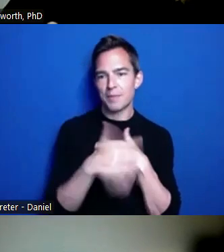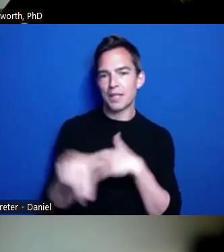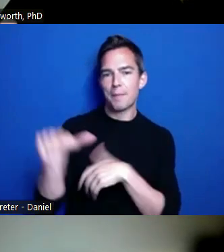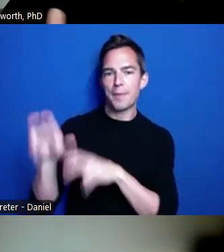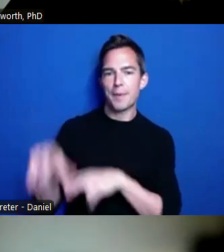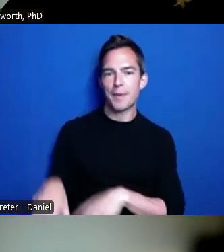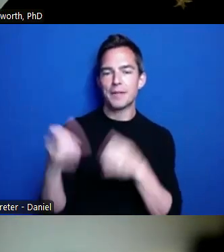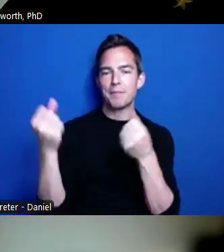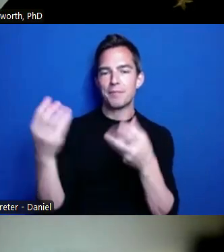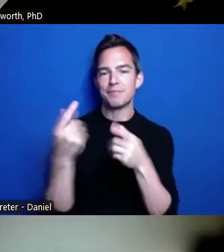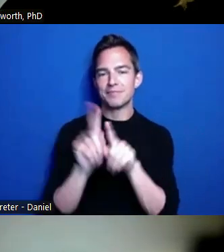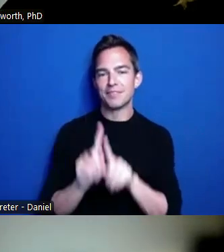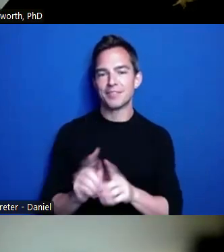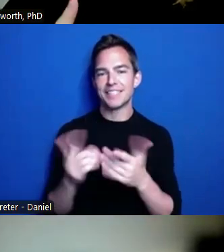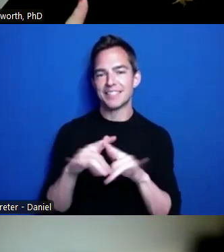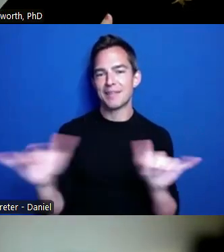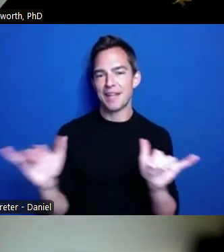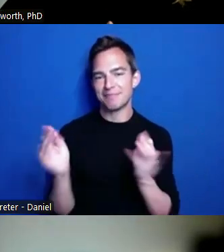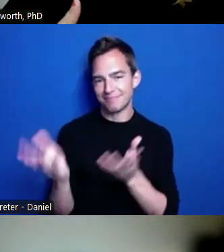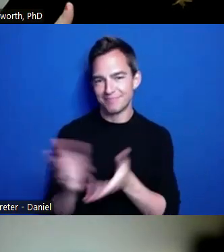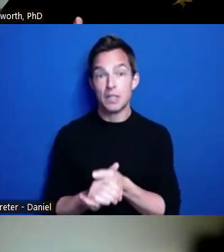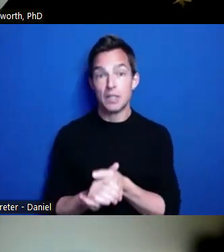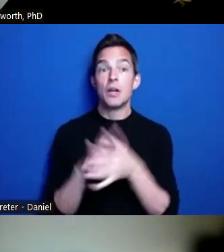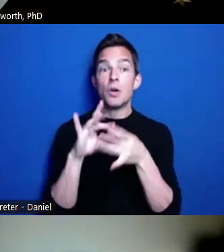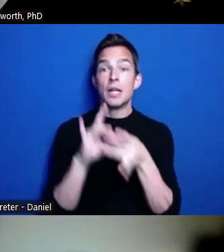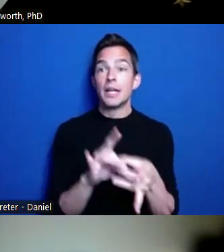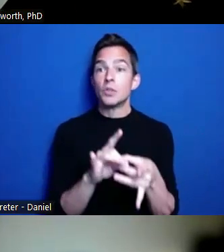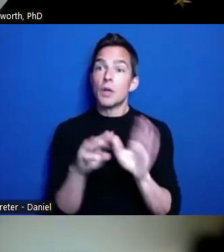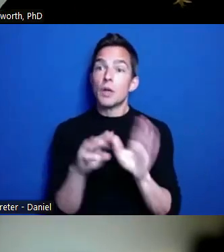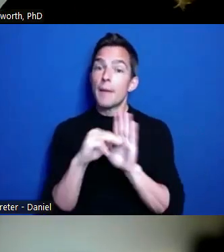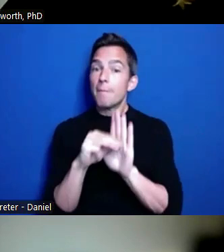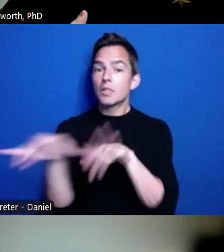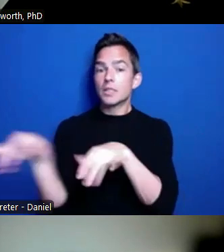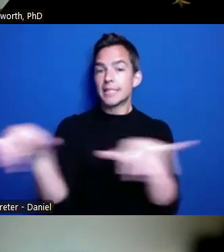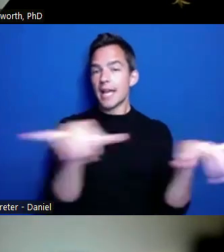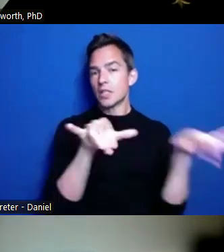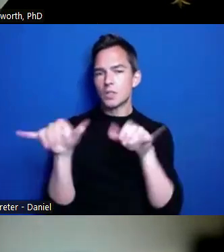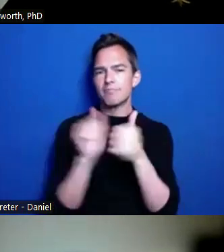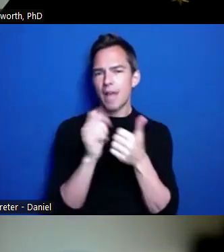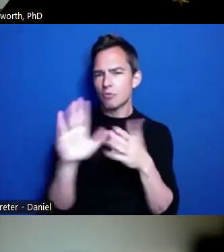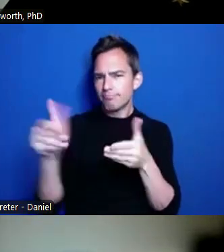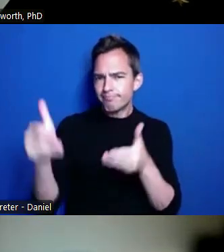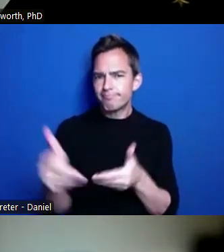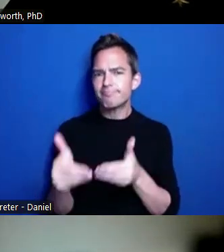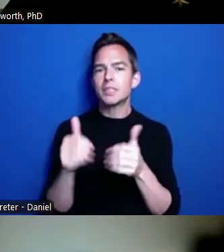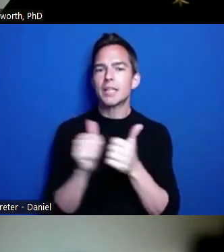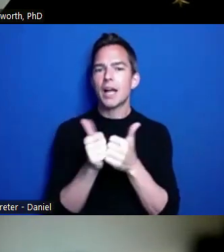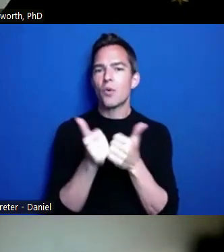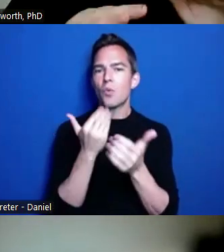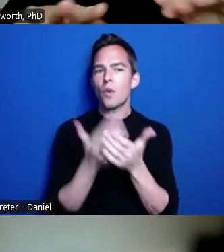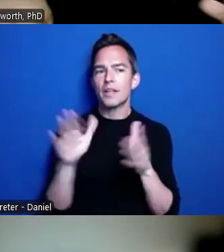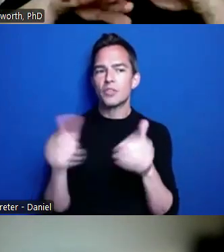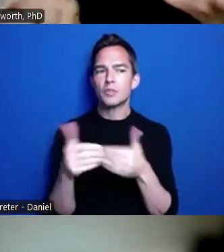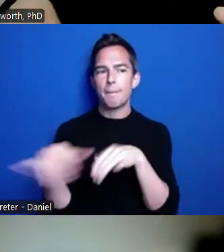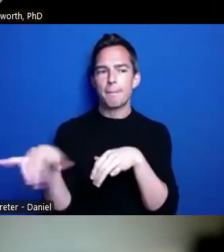do several things at once. In terms of the model standards, how has the introduction, or how will the introduction of the model standards